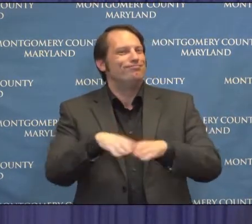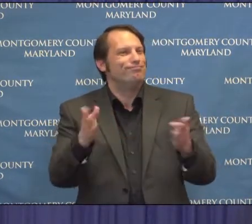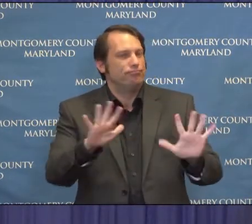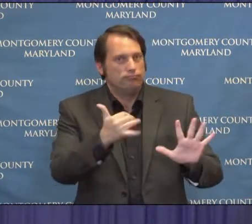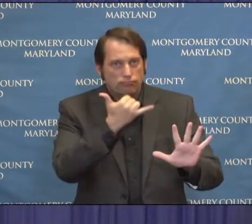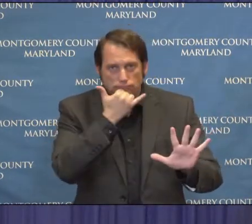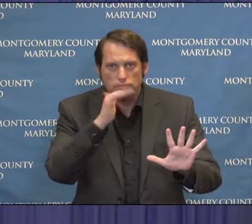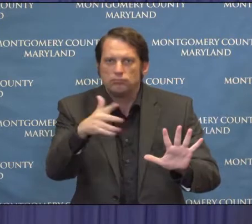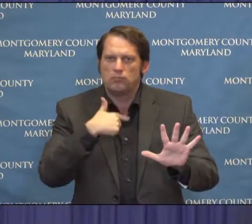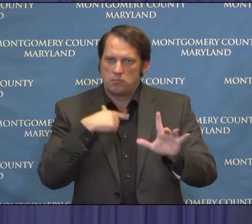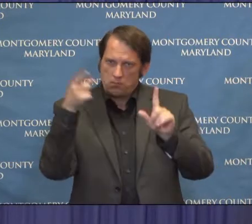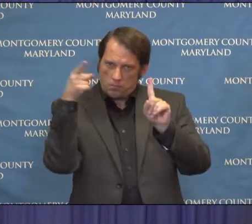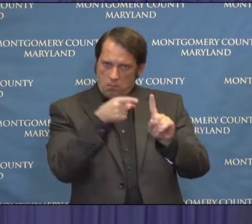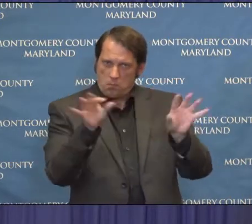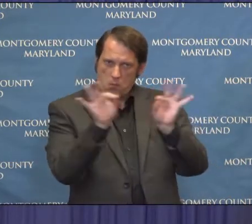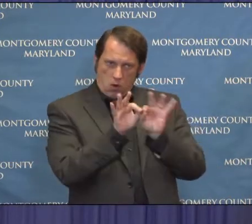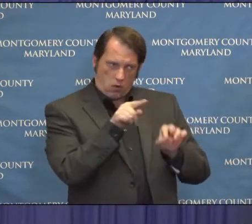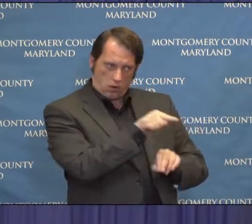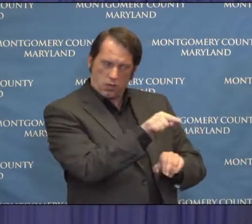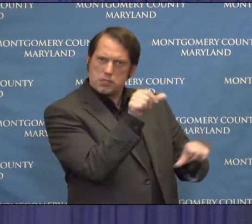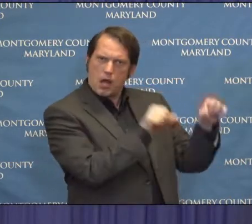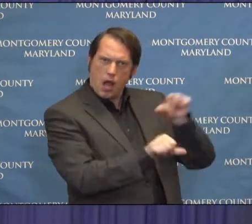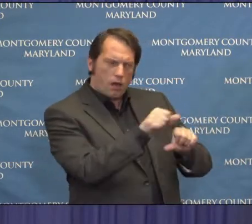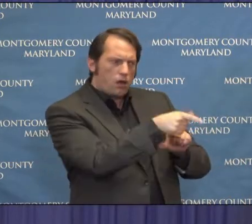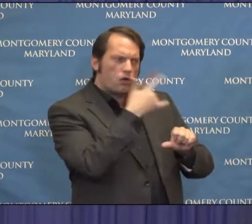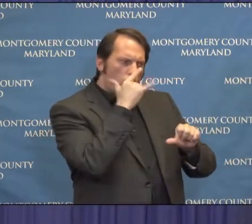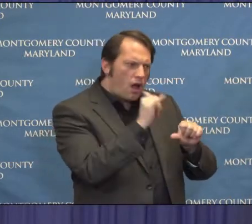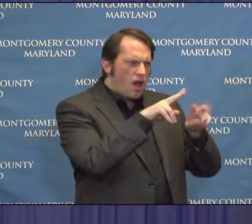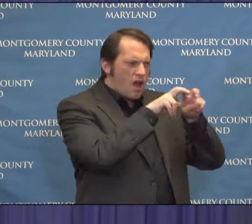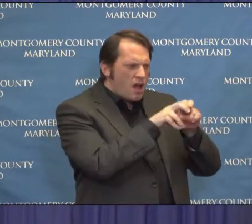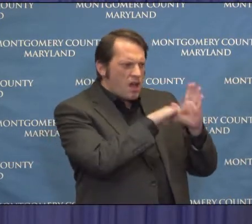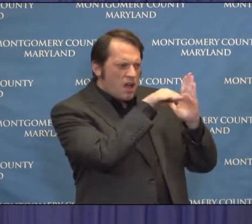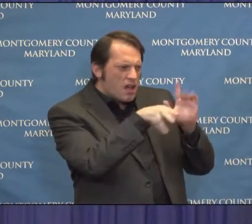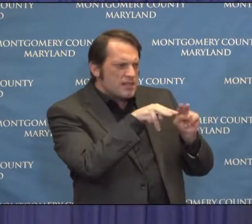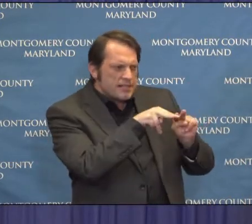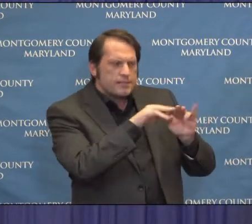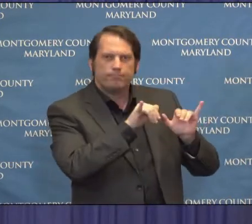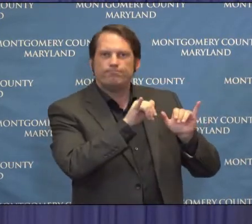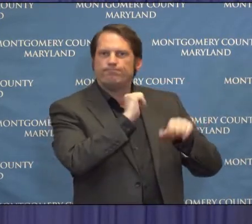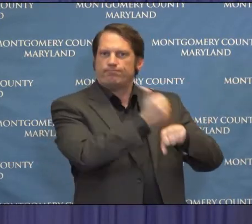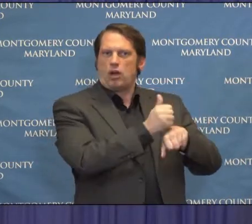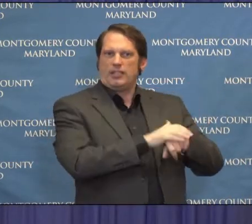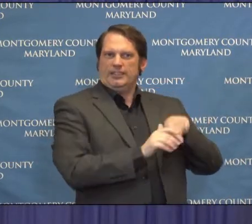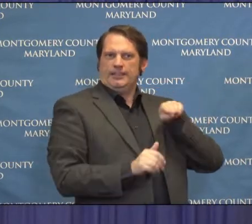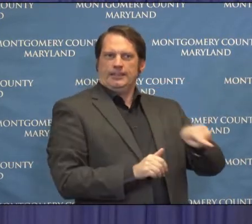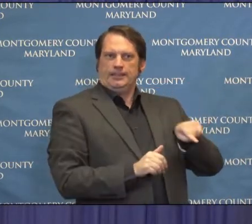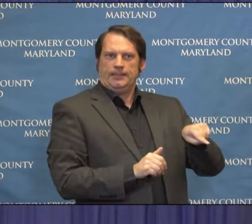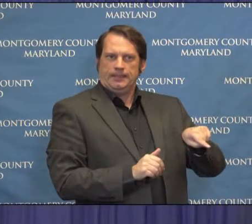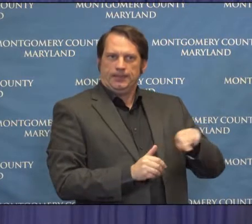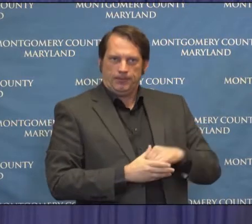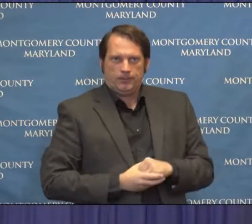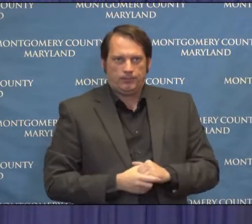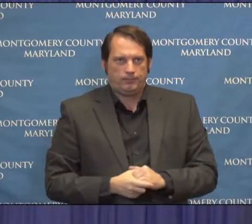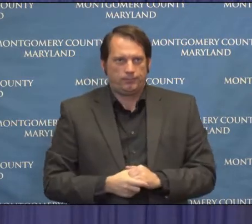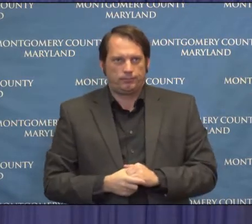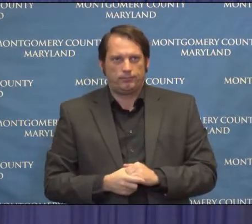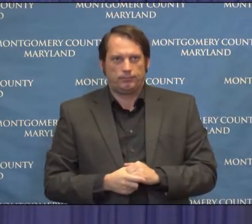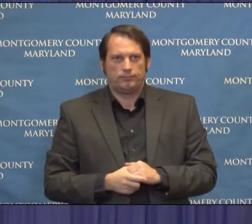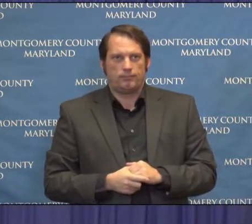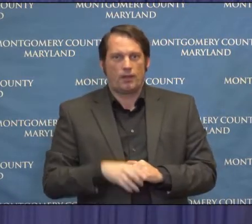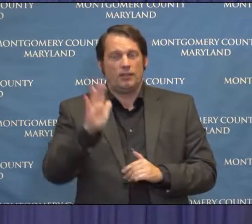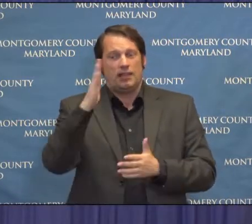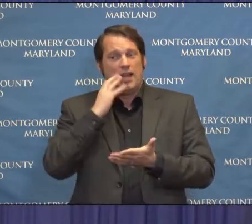of decisions. I'm well aware that the economy is suffering. Our program went live, the financial help for the small